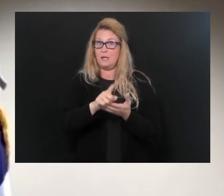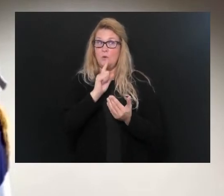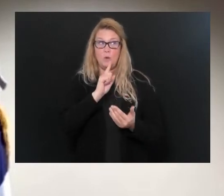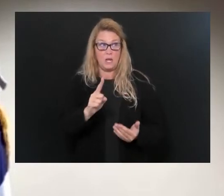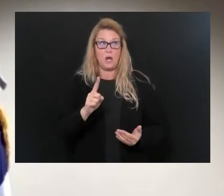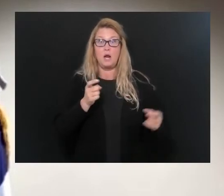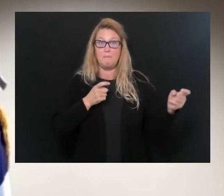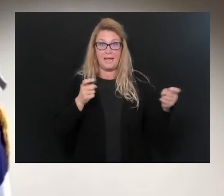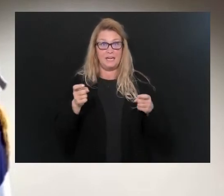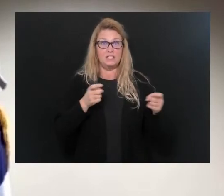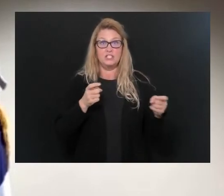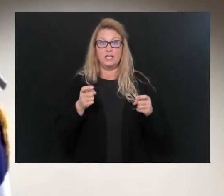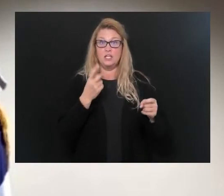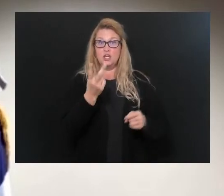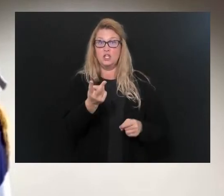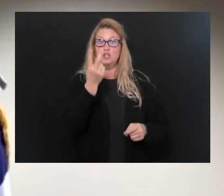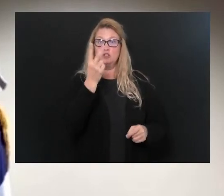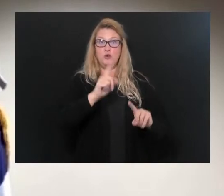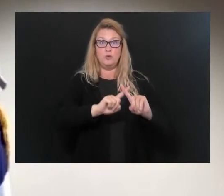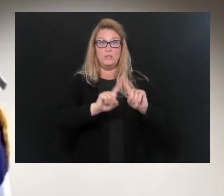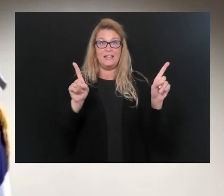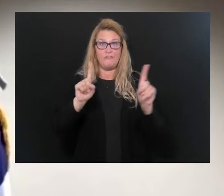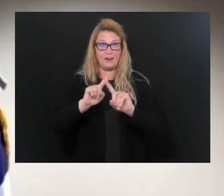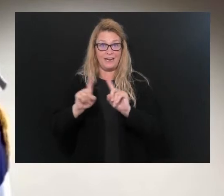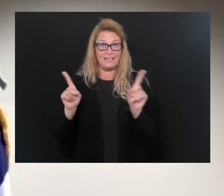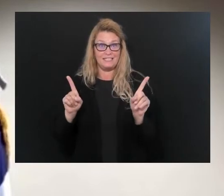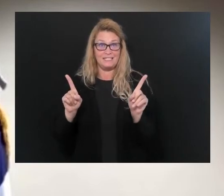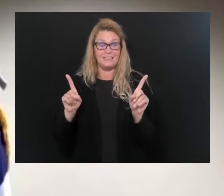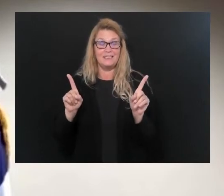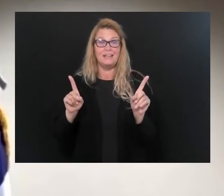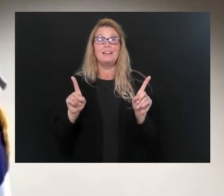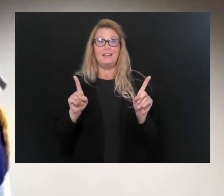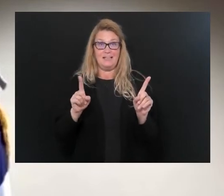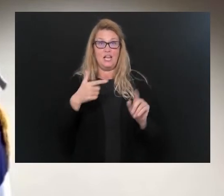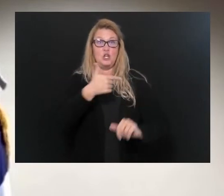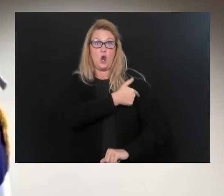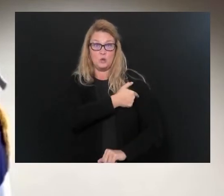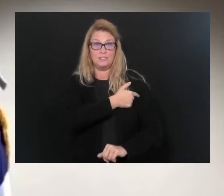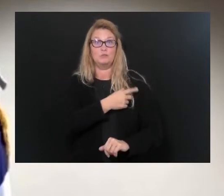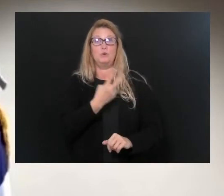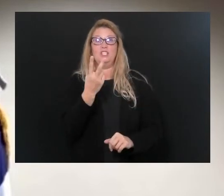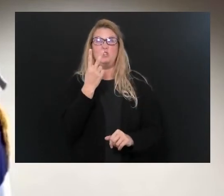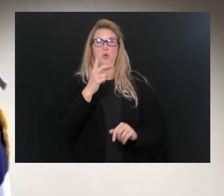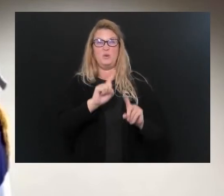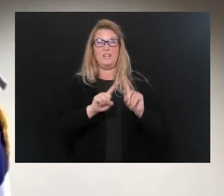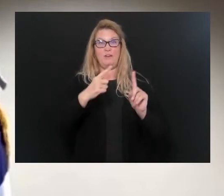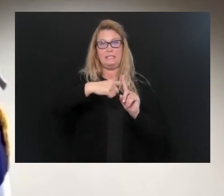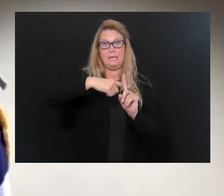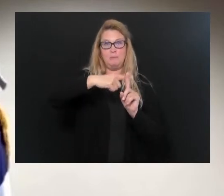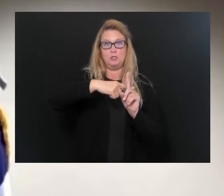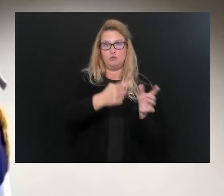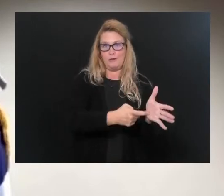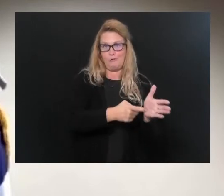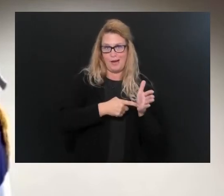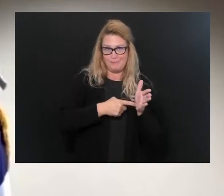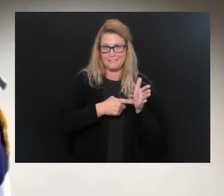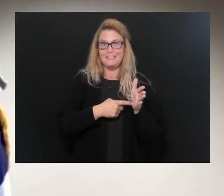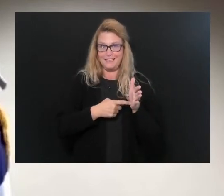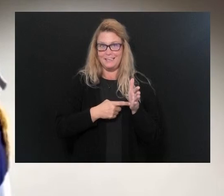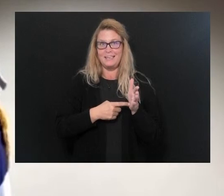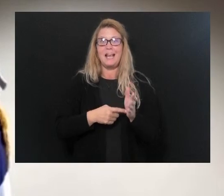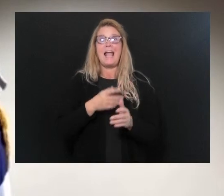managing 2 different doses under 2 environmental constraints. So a lot of work done there, and also